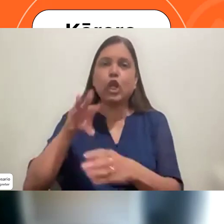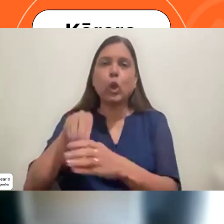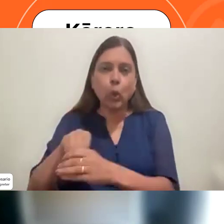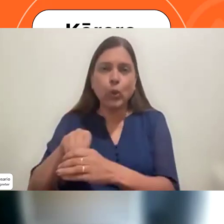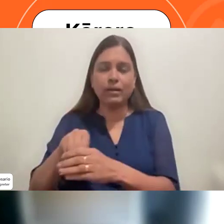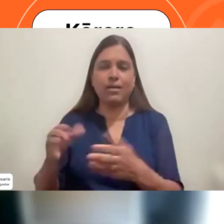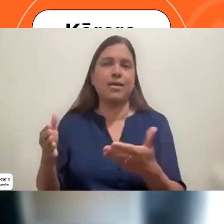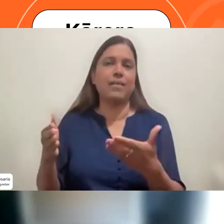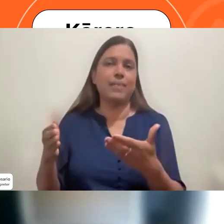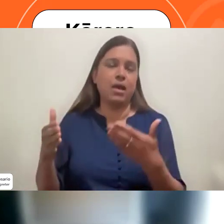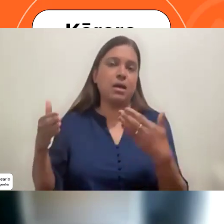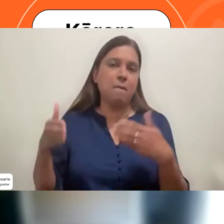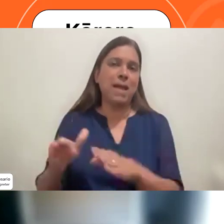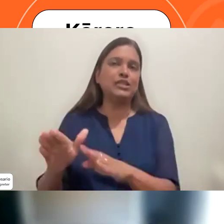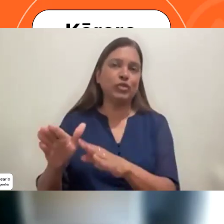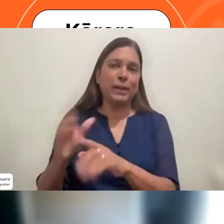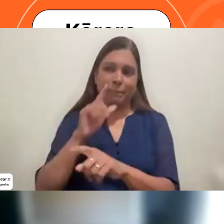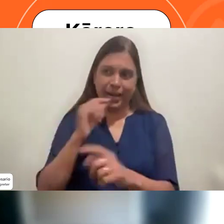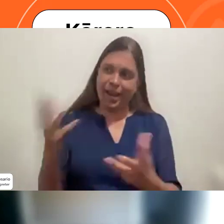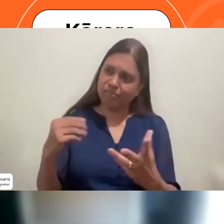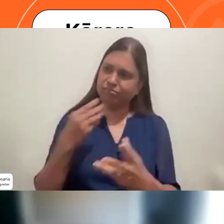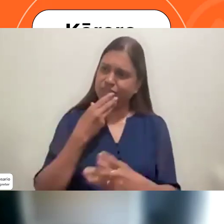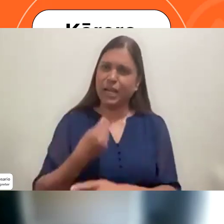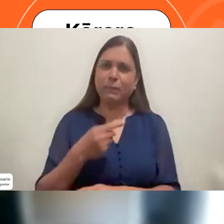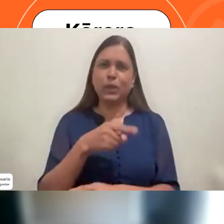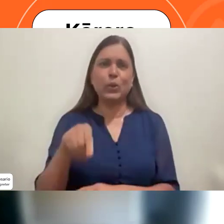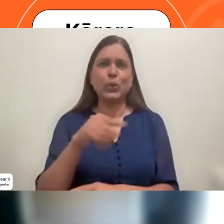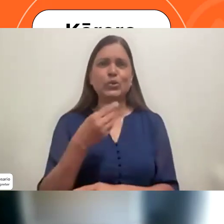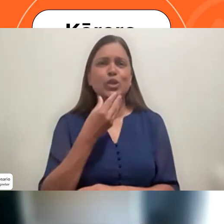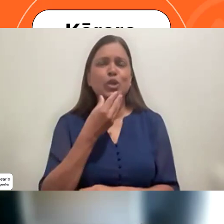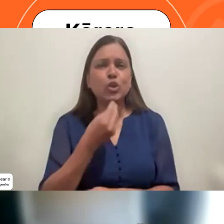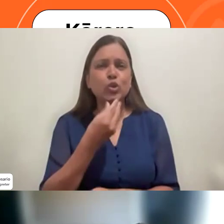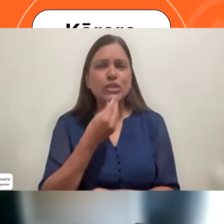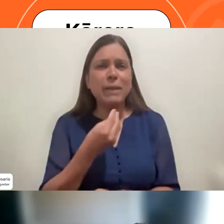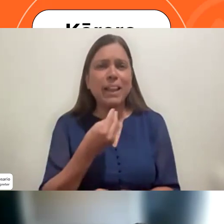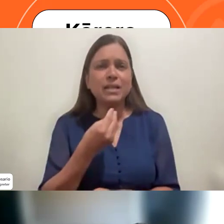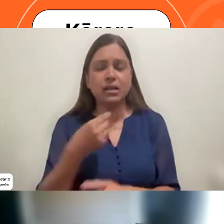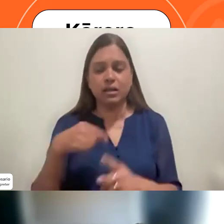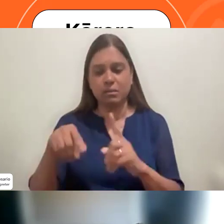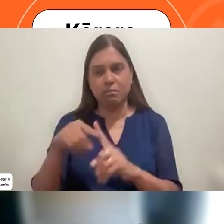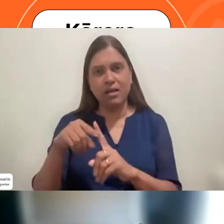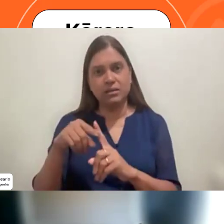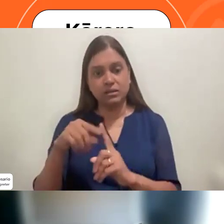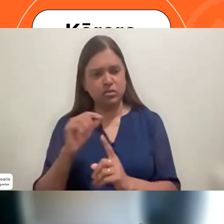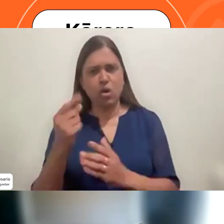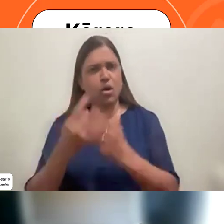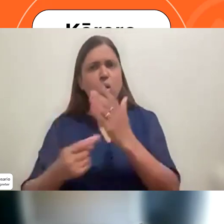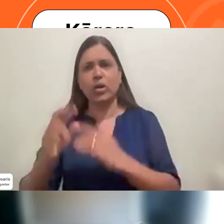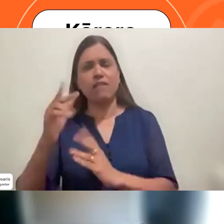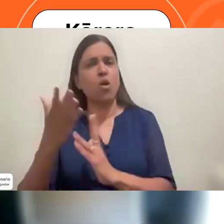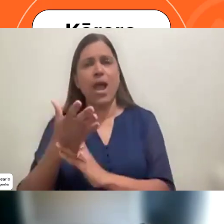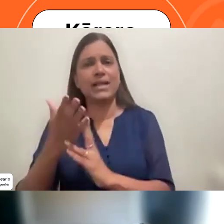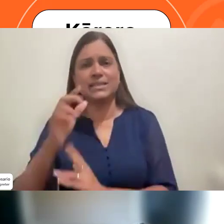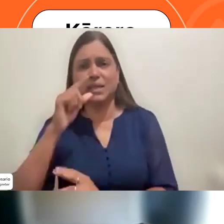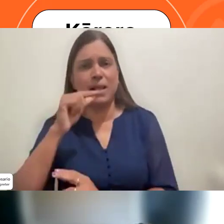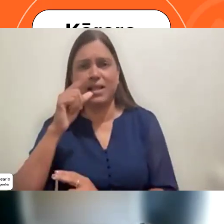we're getting not only the usability, not only the accessibility insights, but also the usability